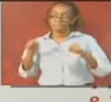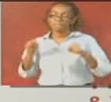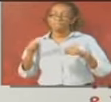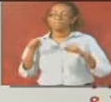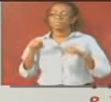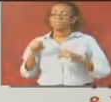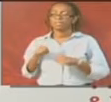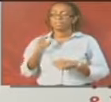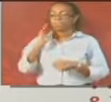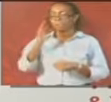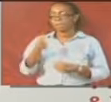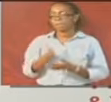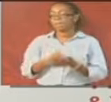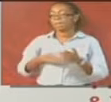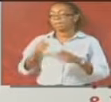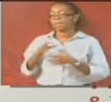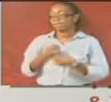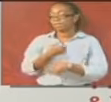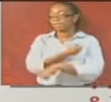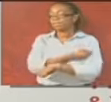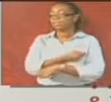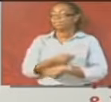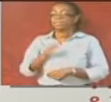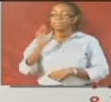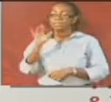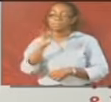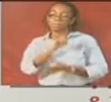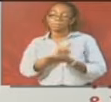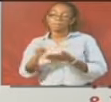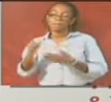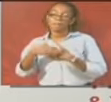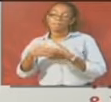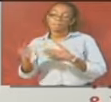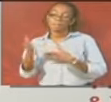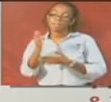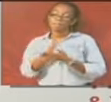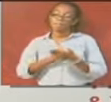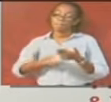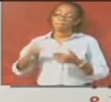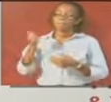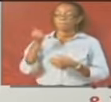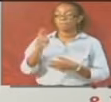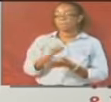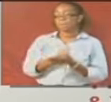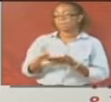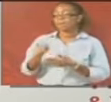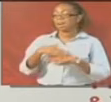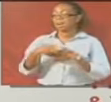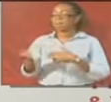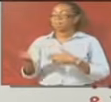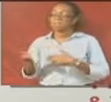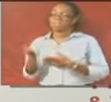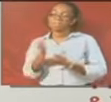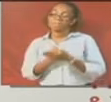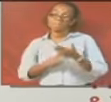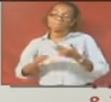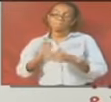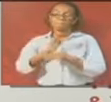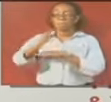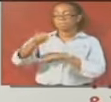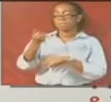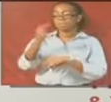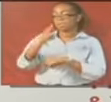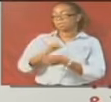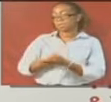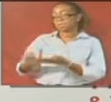such a way that all the second doses are delivered prior to that expiry date, and that the